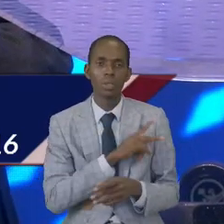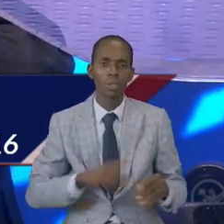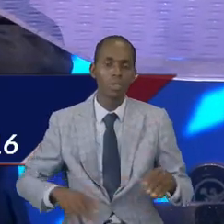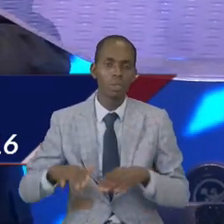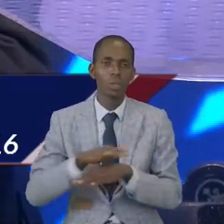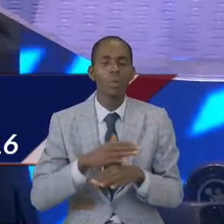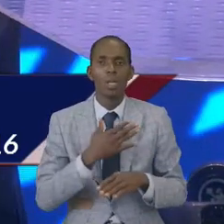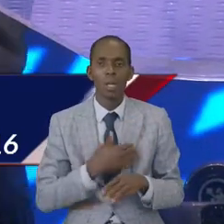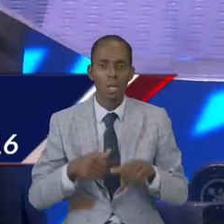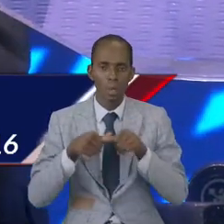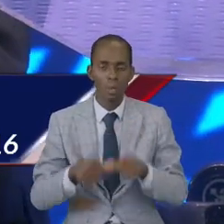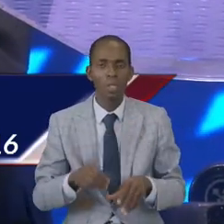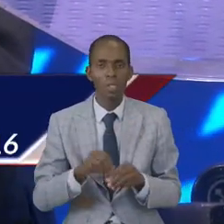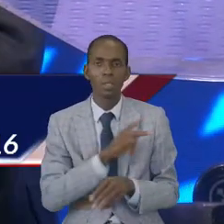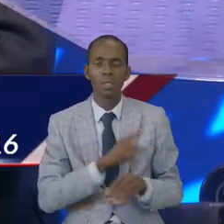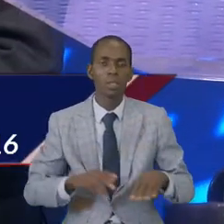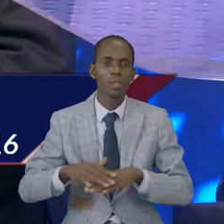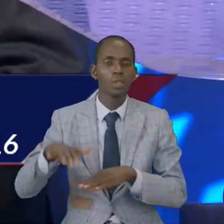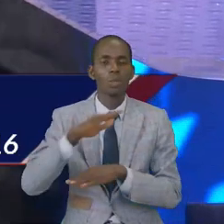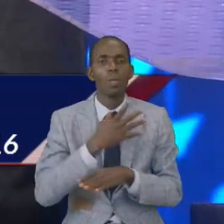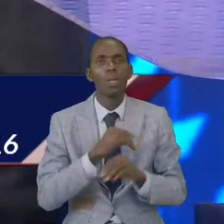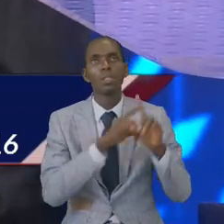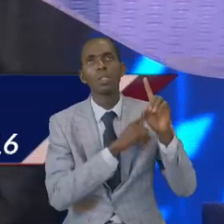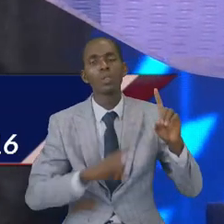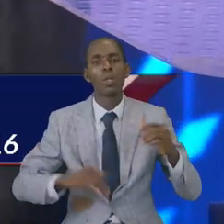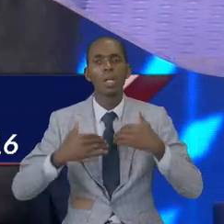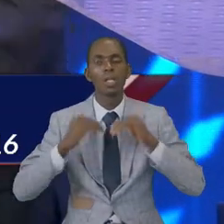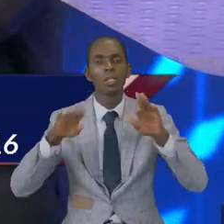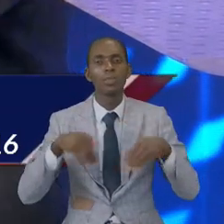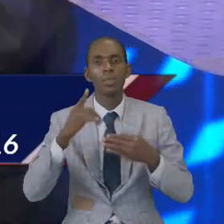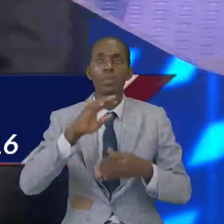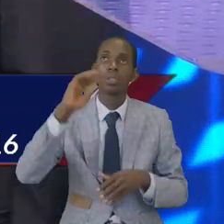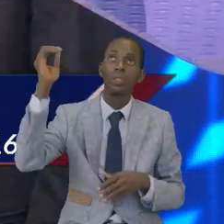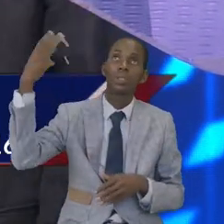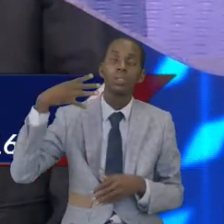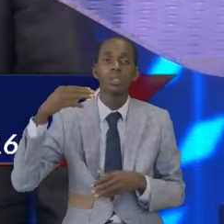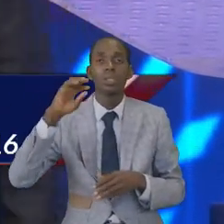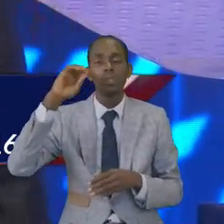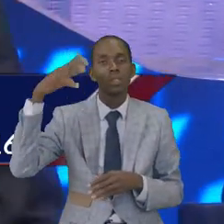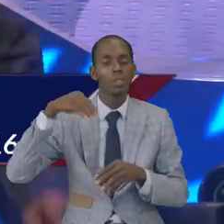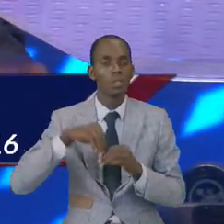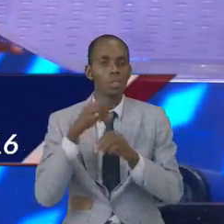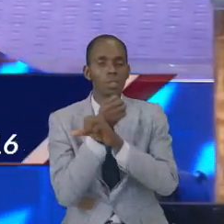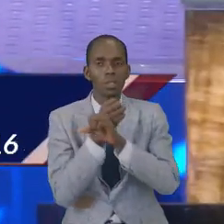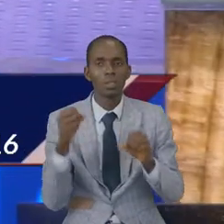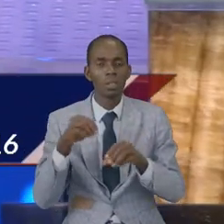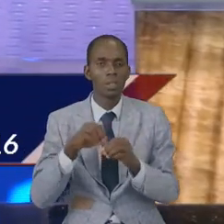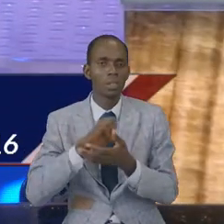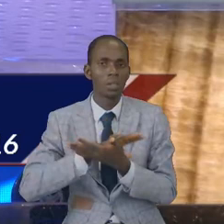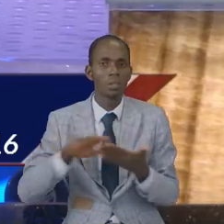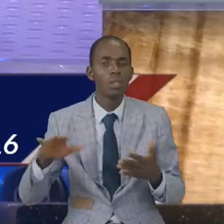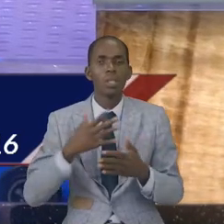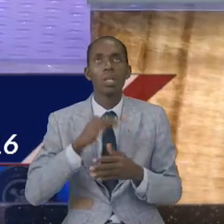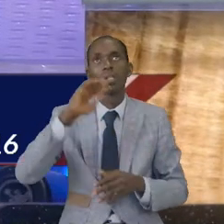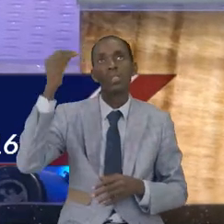in the kingdom, and the Lord has given you grace, grace in salvation, grace in sanctification, and grace